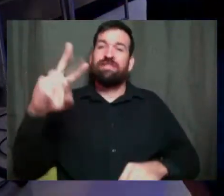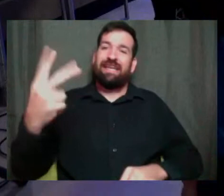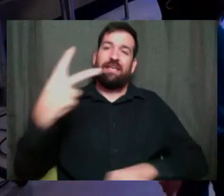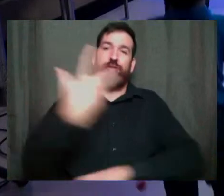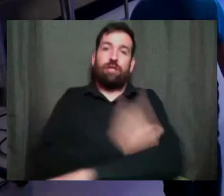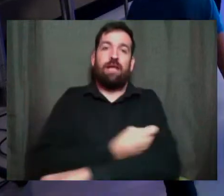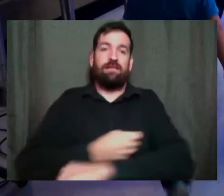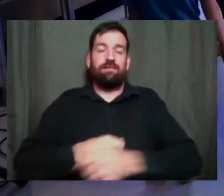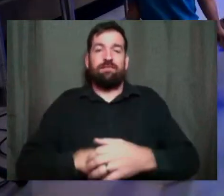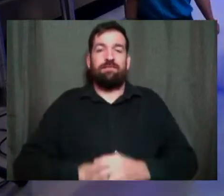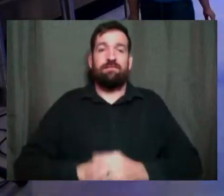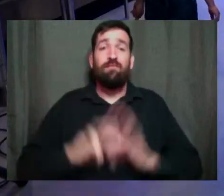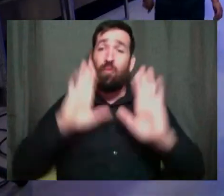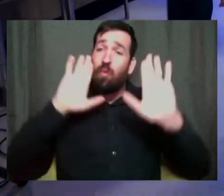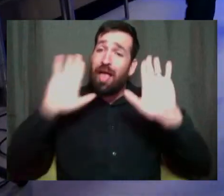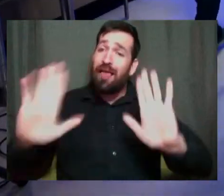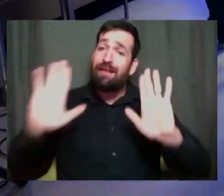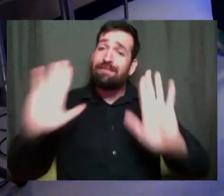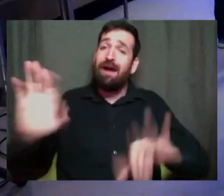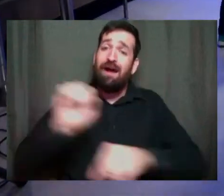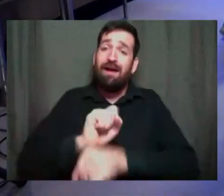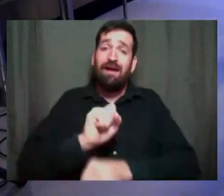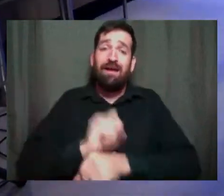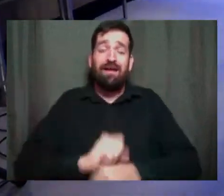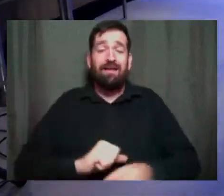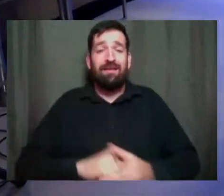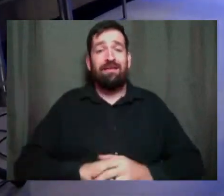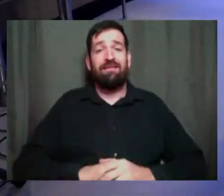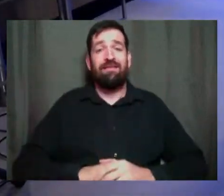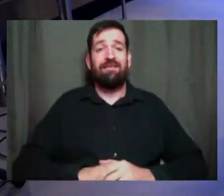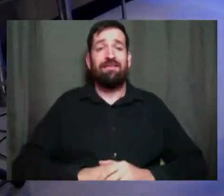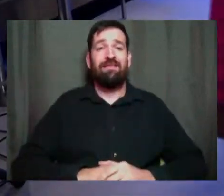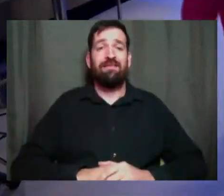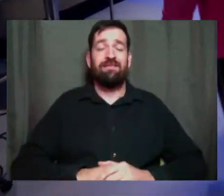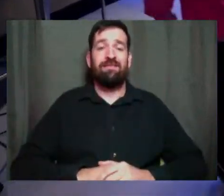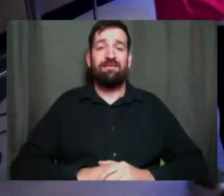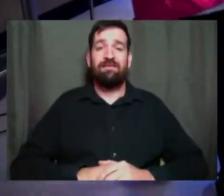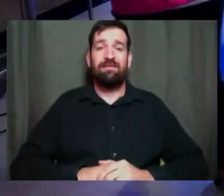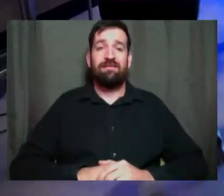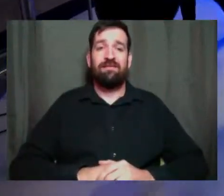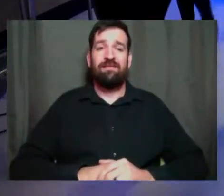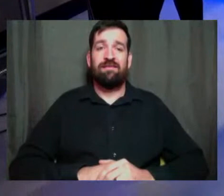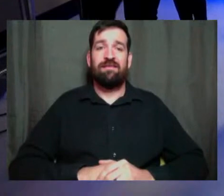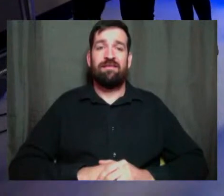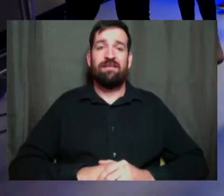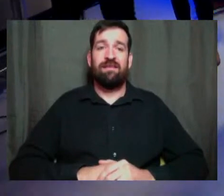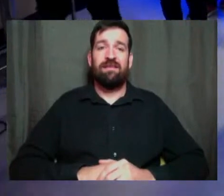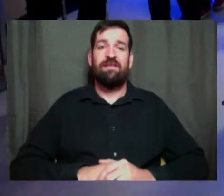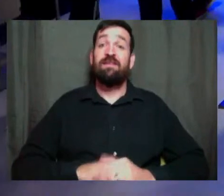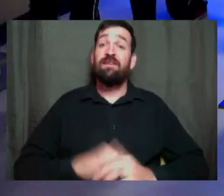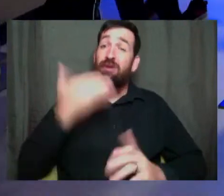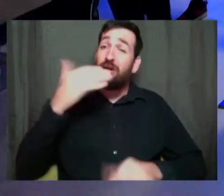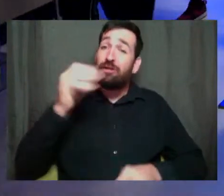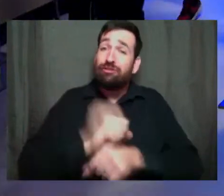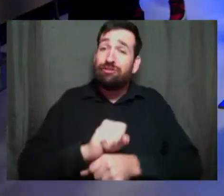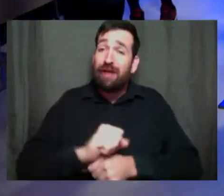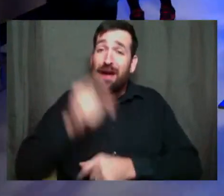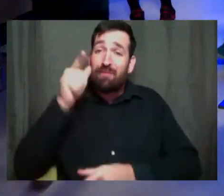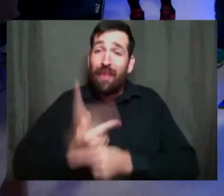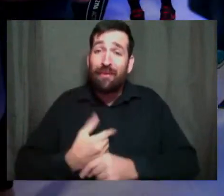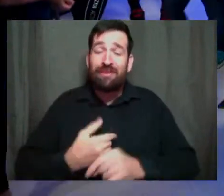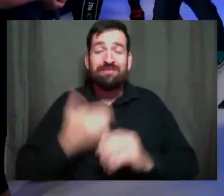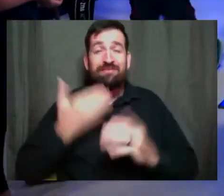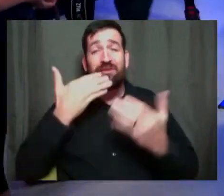guys. Well done. I Sonny, love you it. wanna go over Well here? done. Sonny Come says on, well come done. Come- Well done, brother. Well done, guys. All